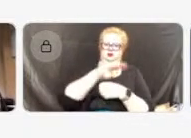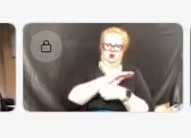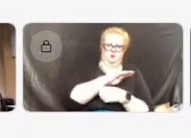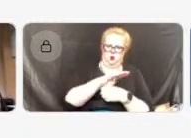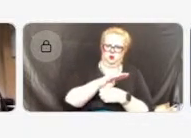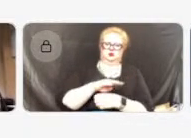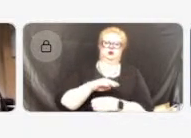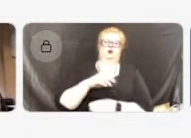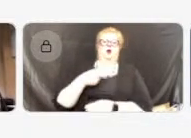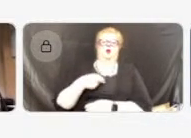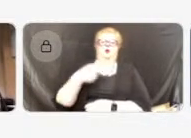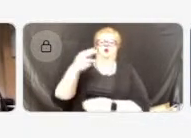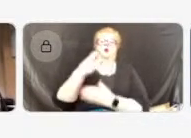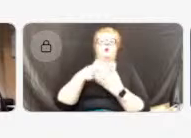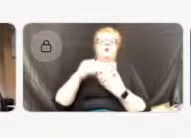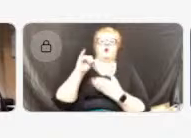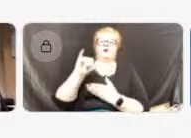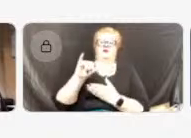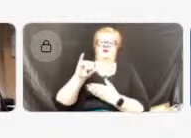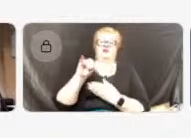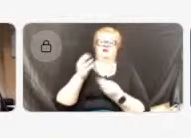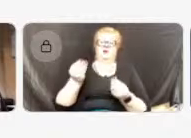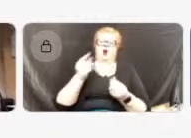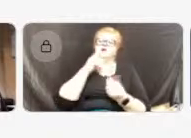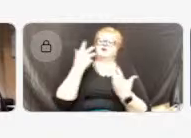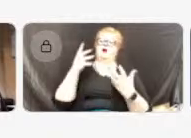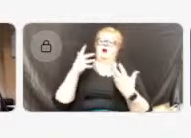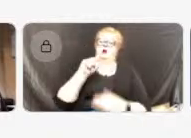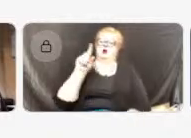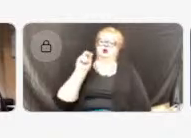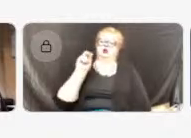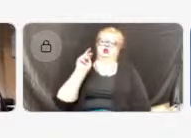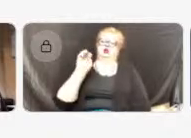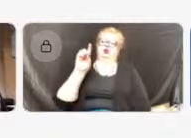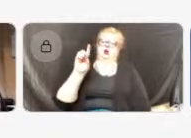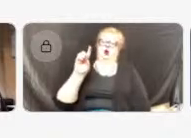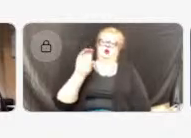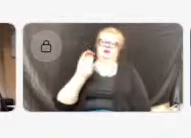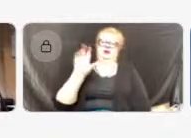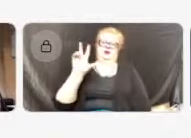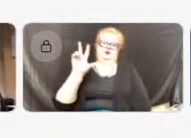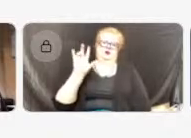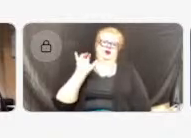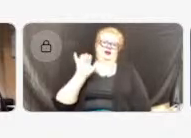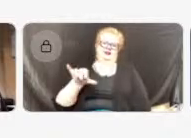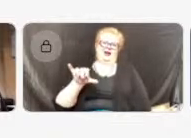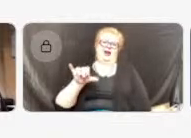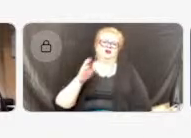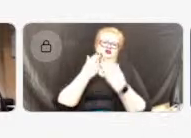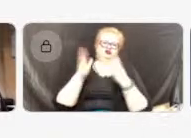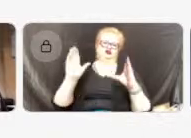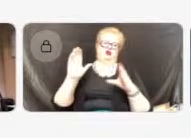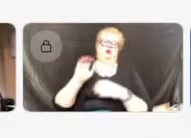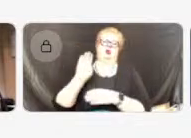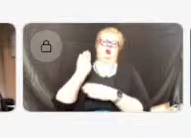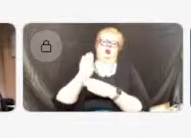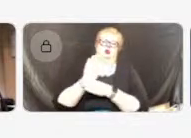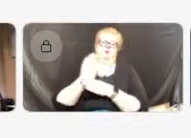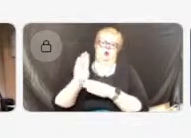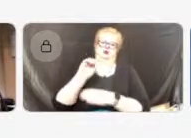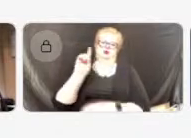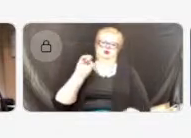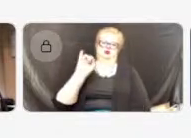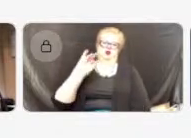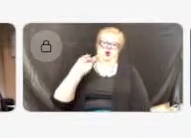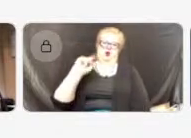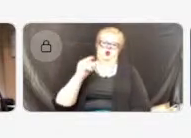of this property is actually already zoned C3, and there's C3 general commercial zoning further to the north.